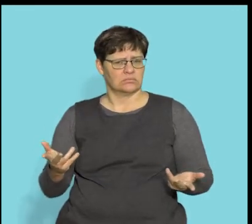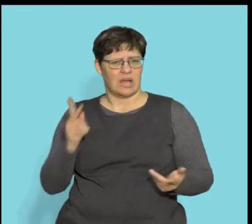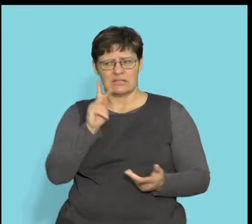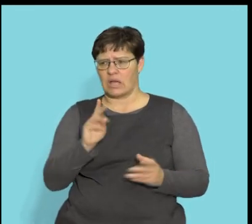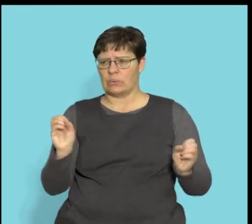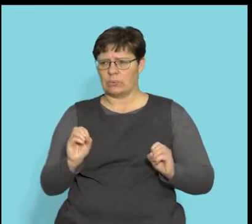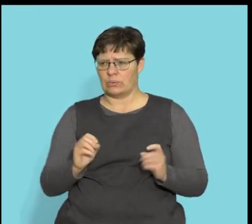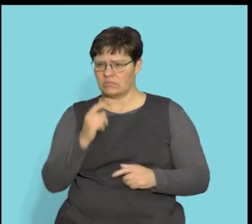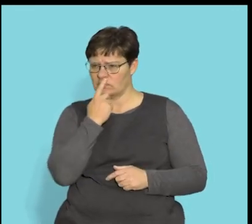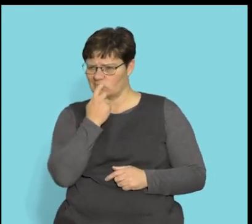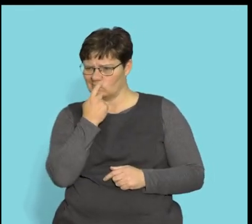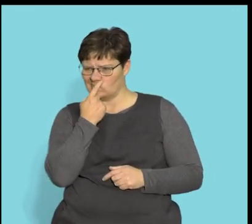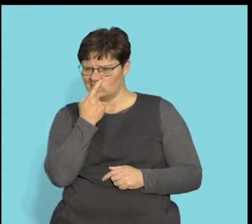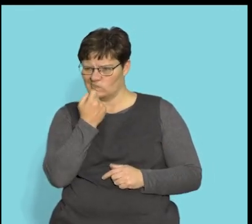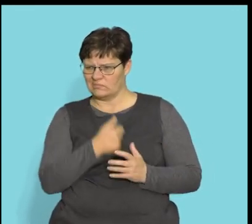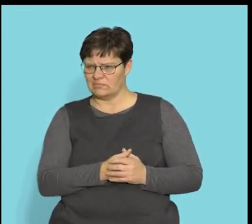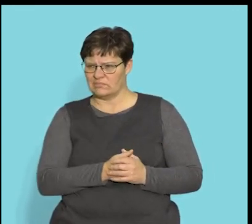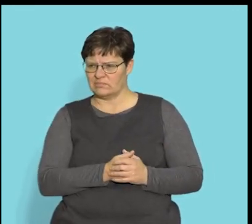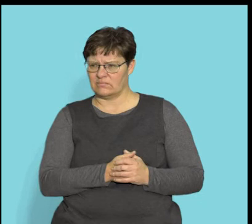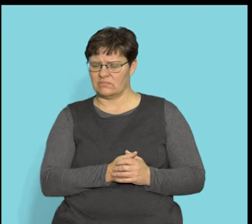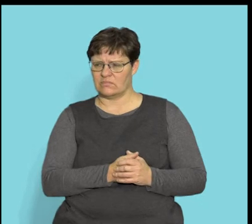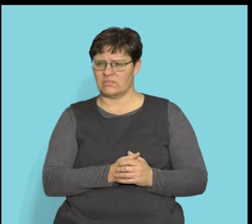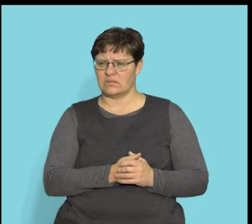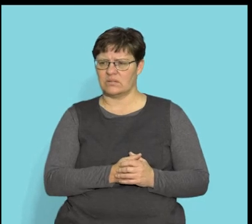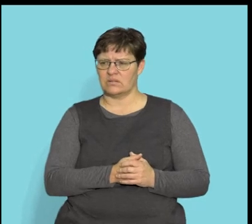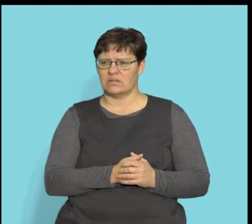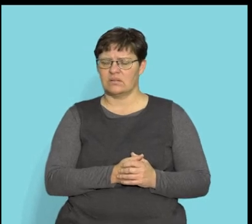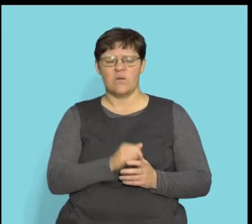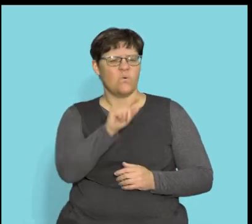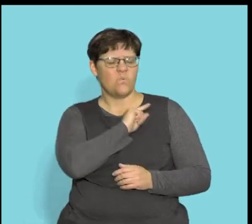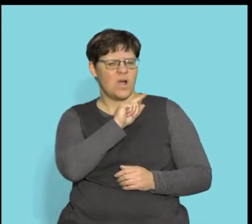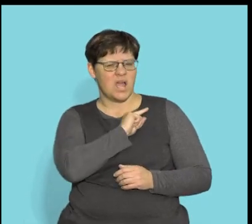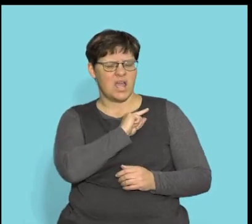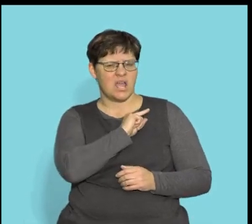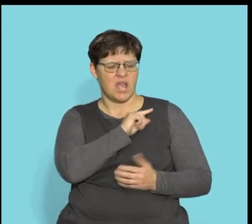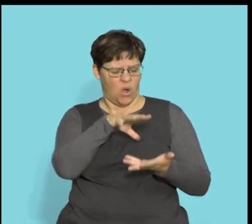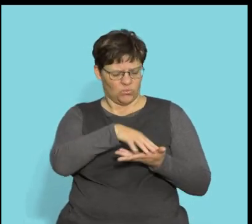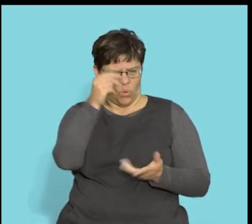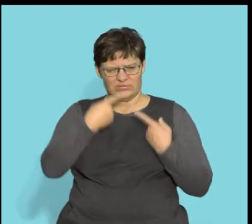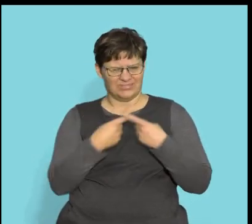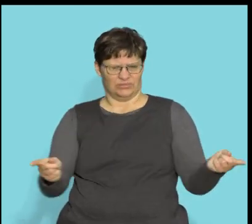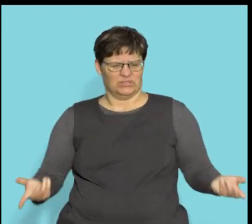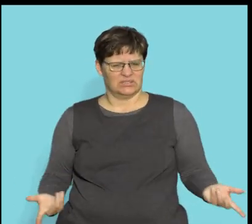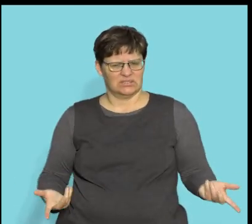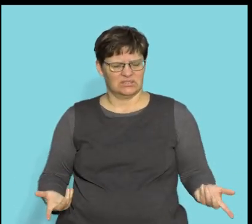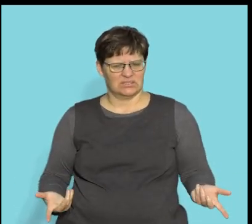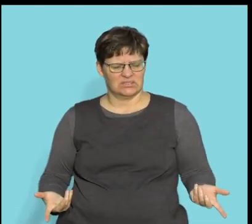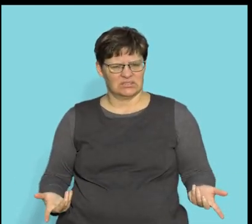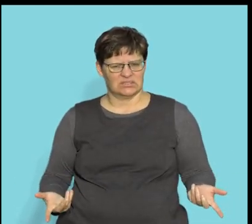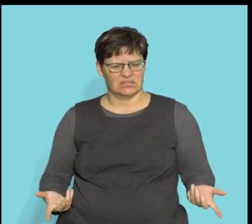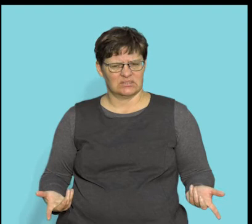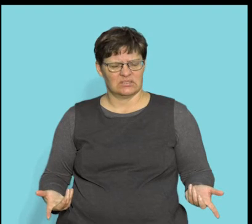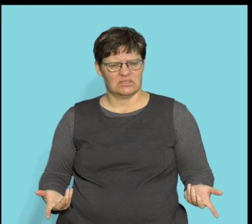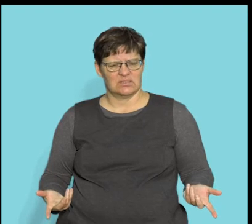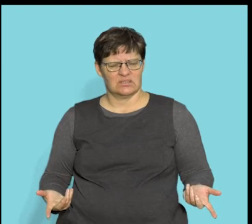k. So this is throwing a bit of a spanner in the works, everyone. We want to know, why is a cone special? Why is